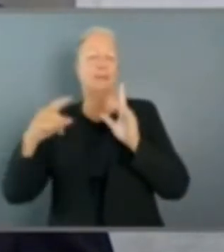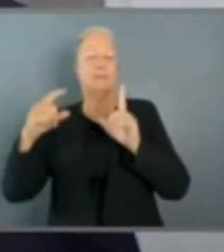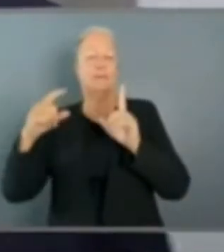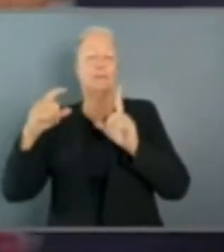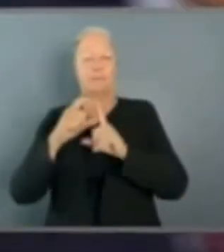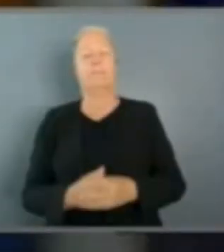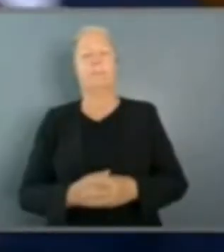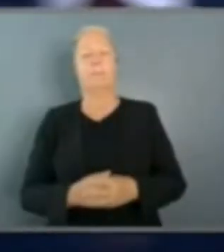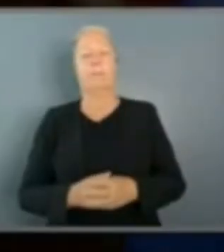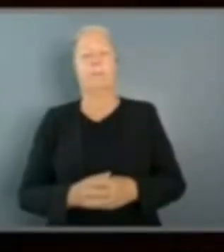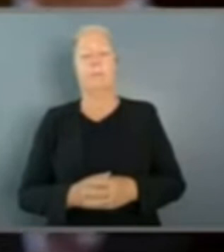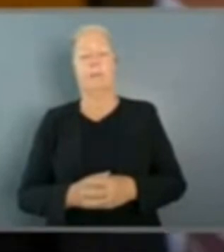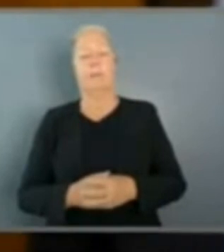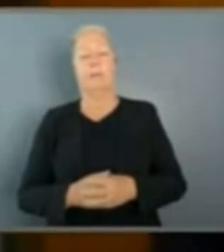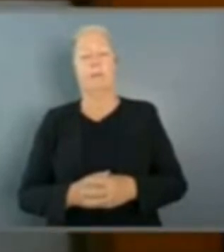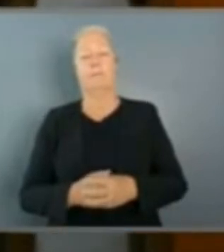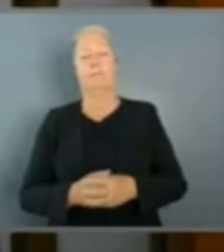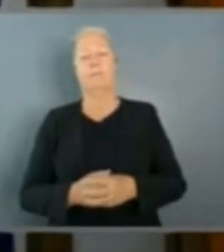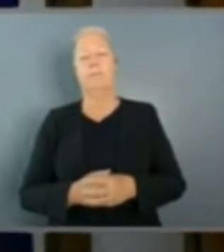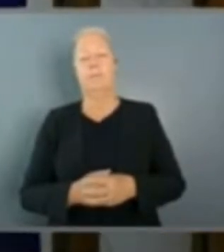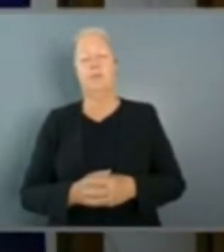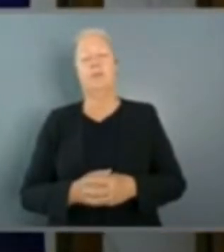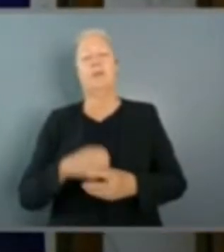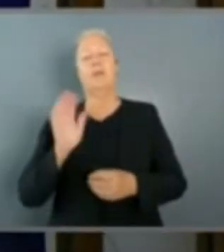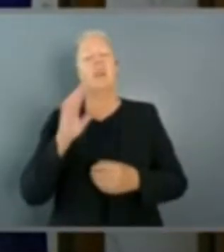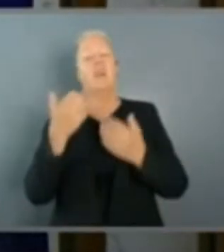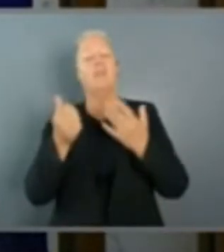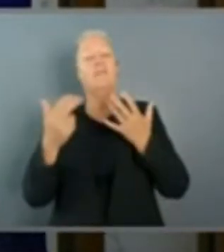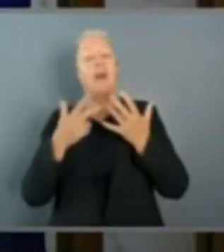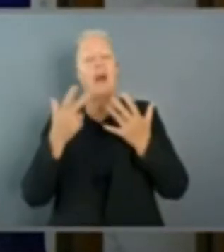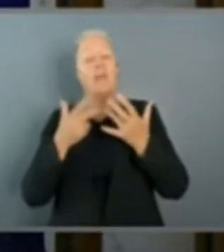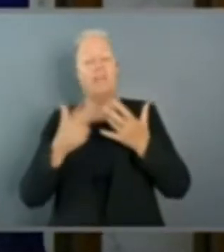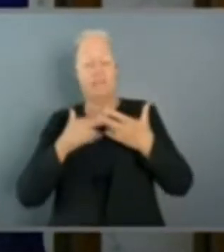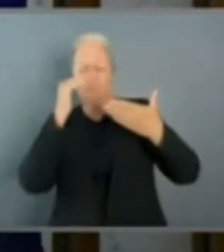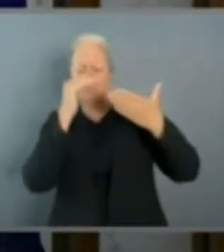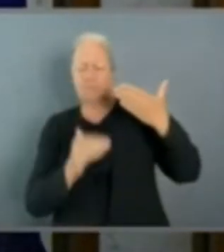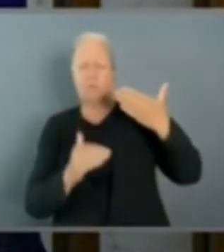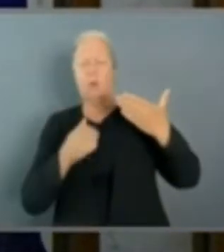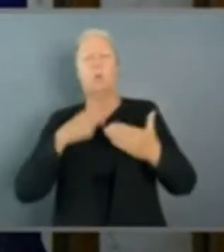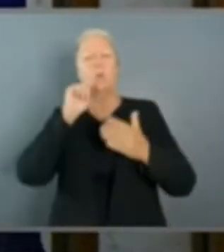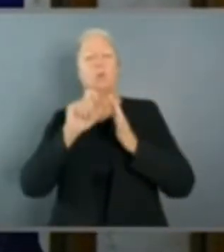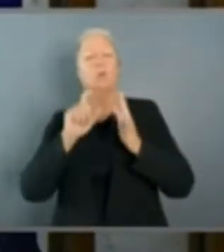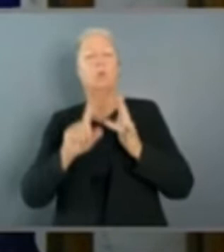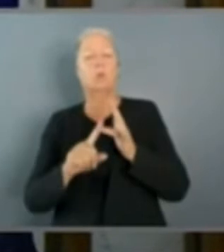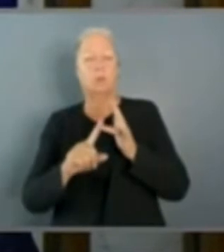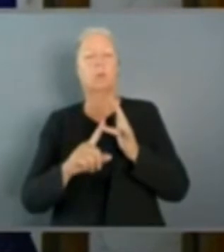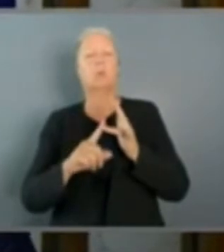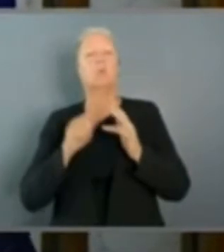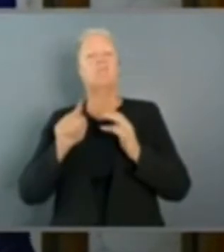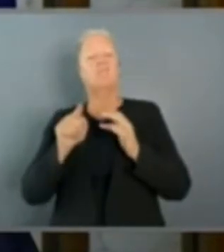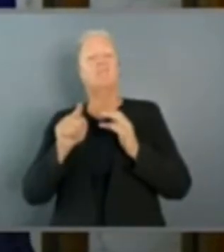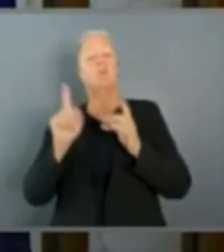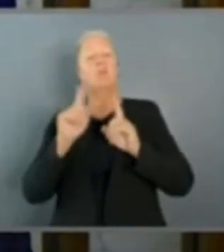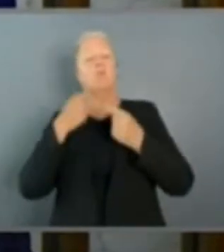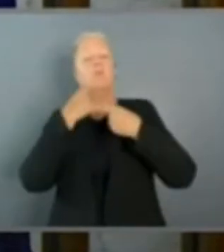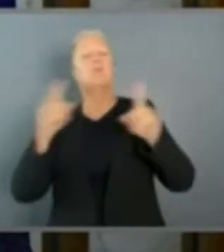Prime Minister, if I can say, Mark, there's also about more than half a dozen other actions, specific actions, which will be laid out in our media statement